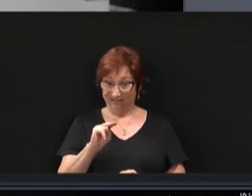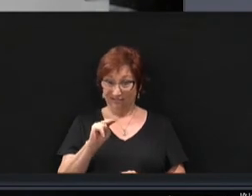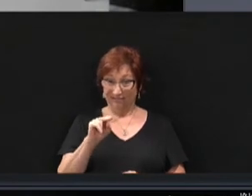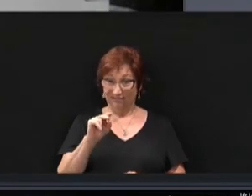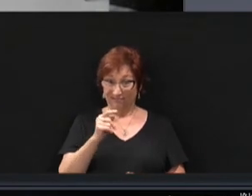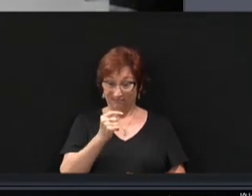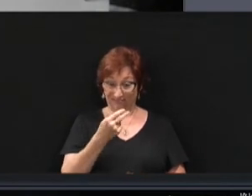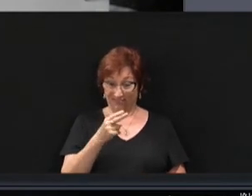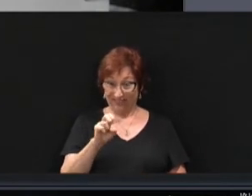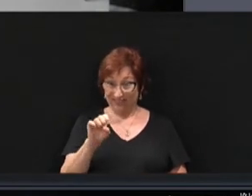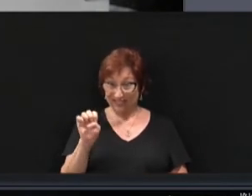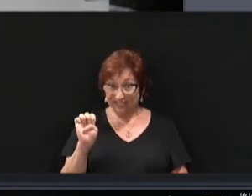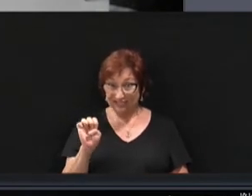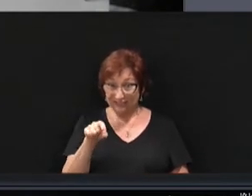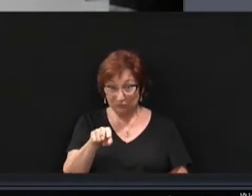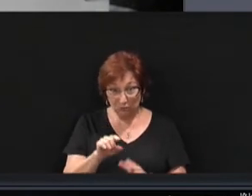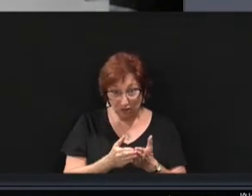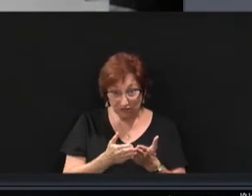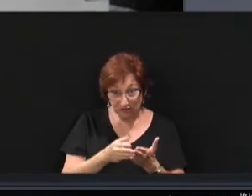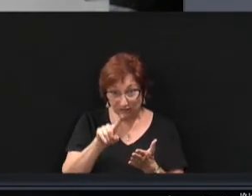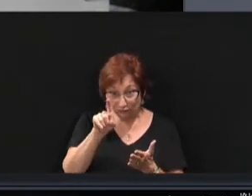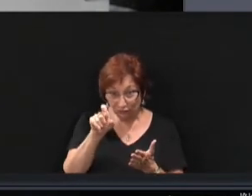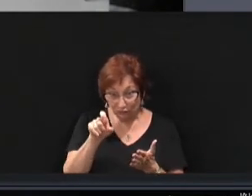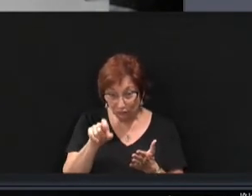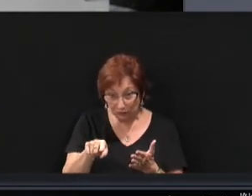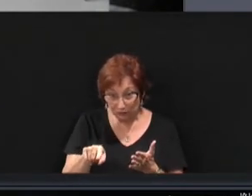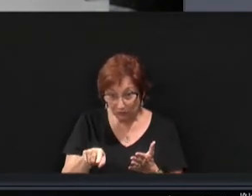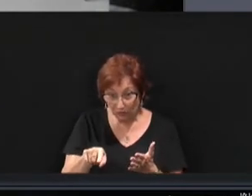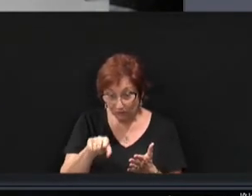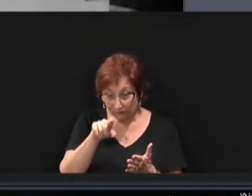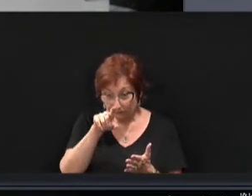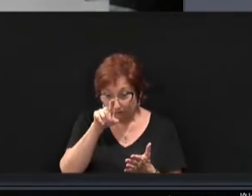You don't like being in these books?